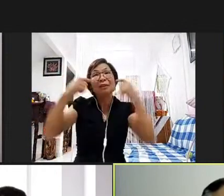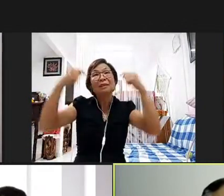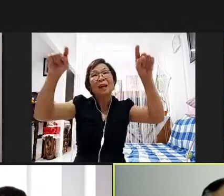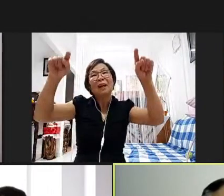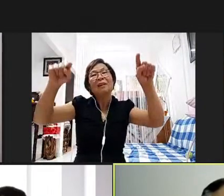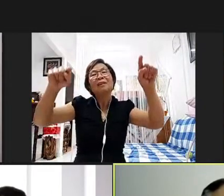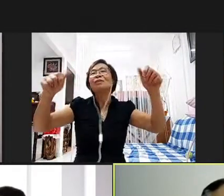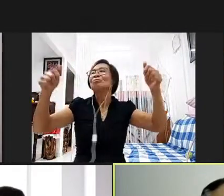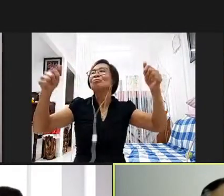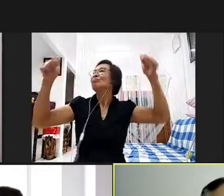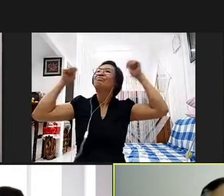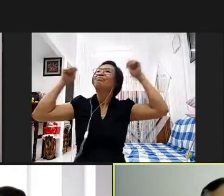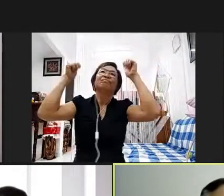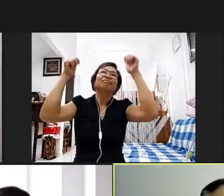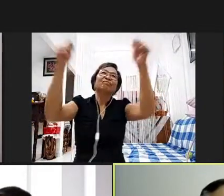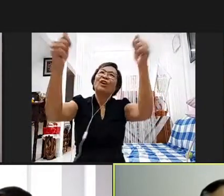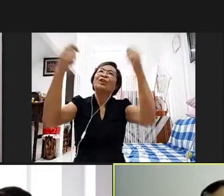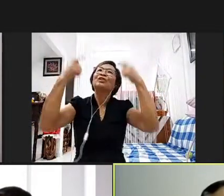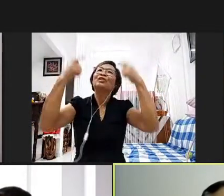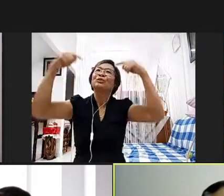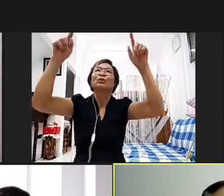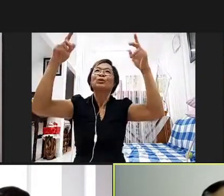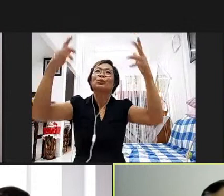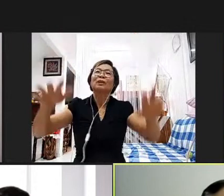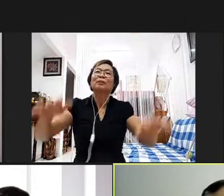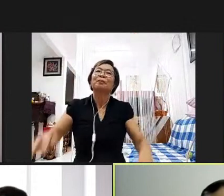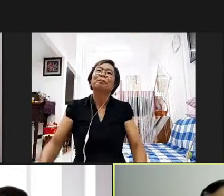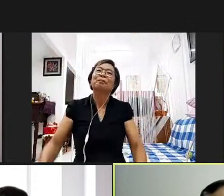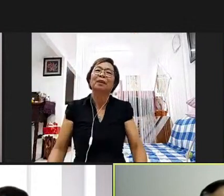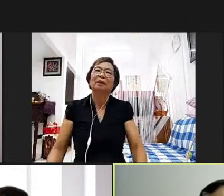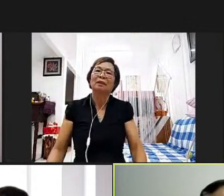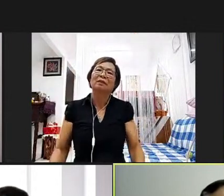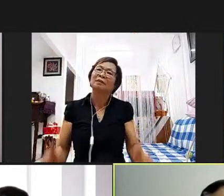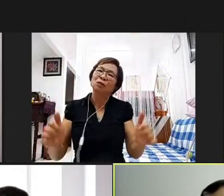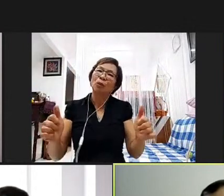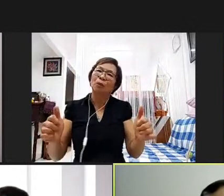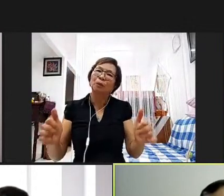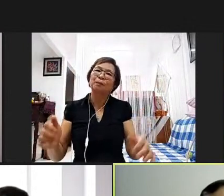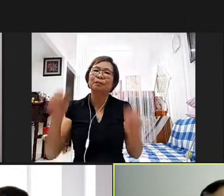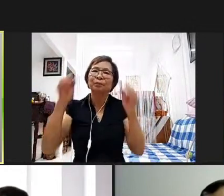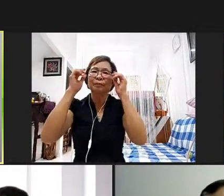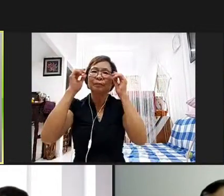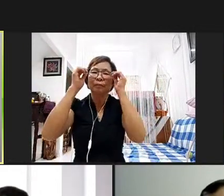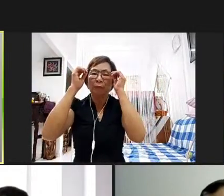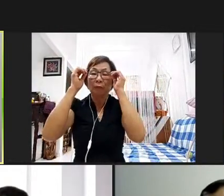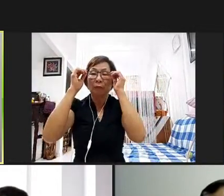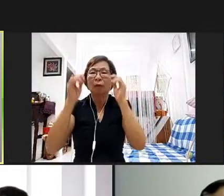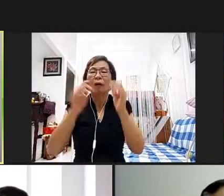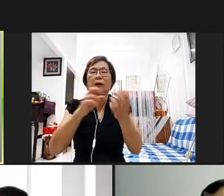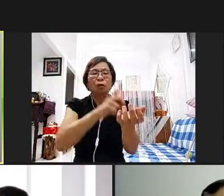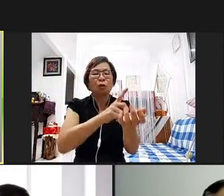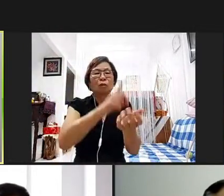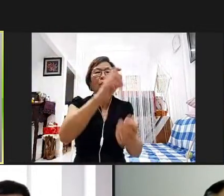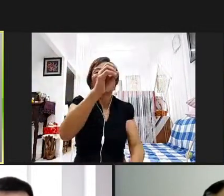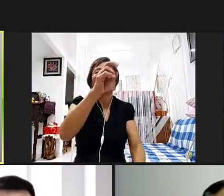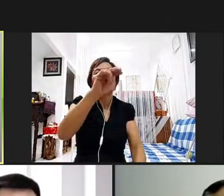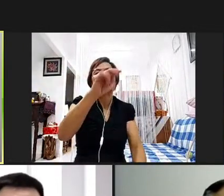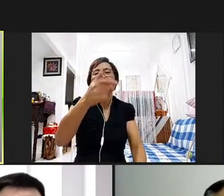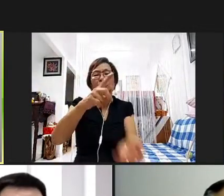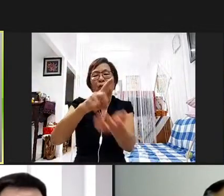a great achievement already. That's all. Thank you, Dr. Ong. Dr.